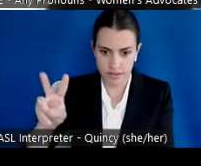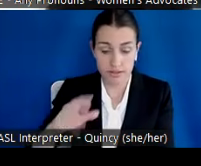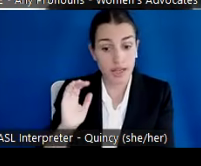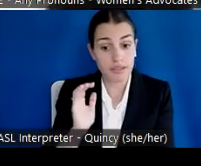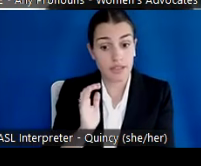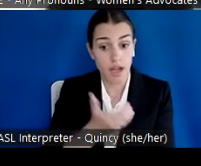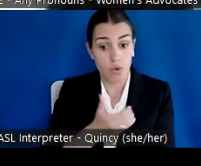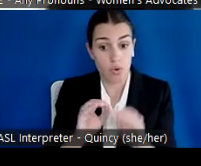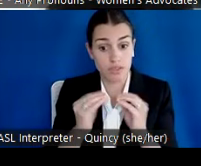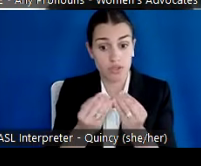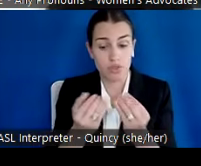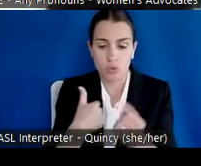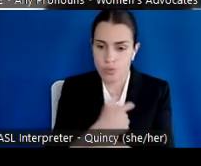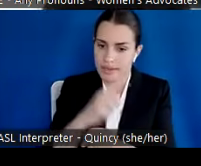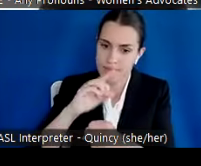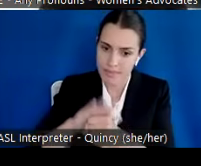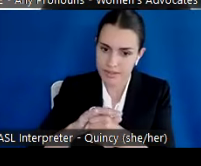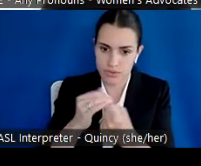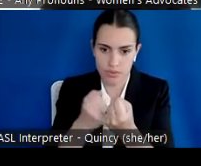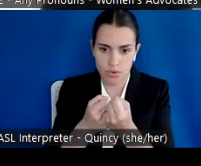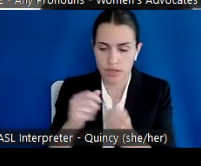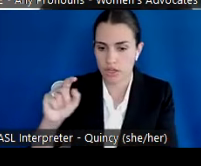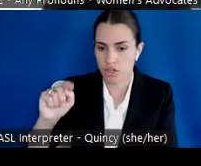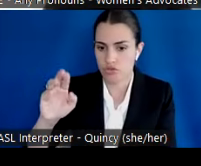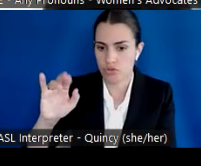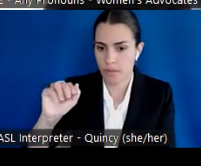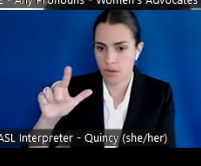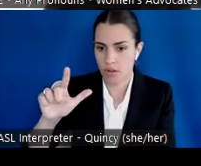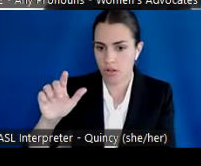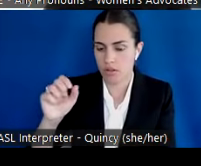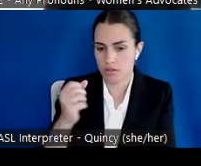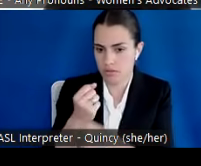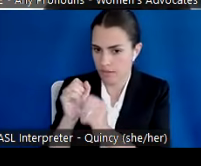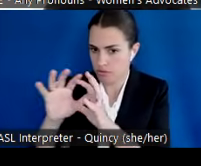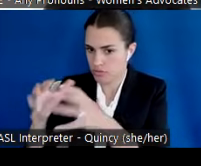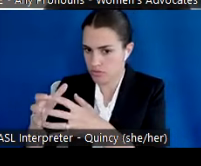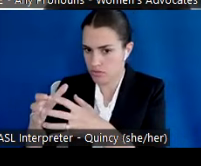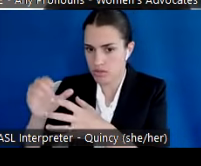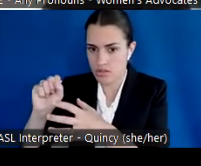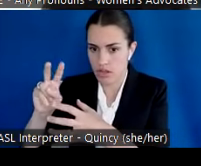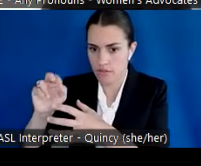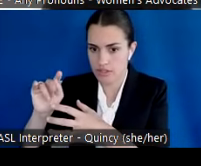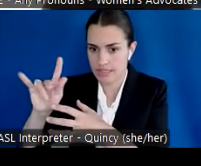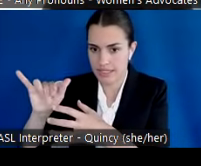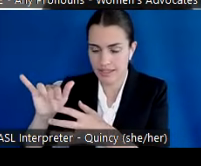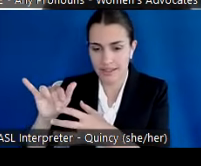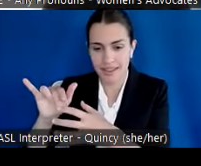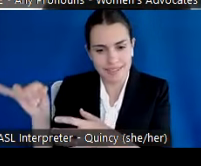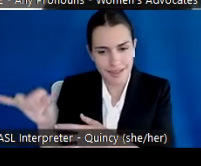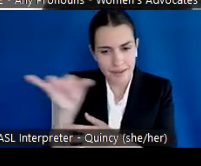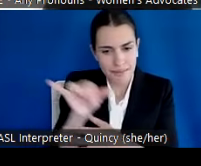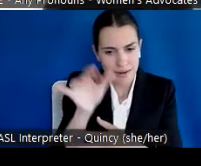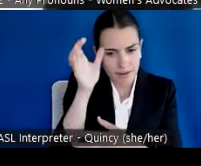organization, we commit ourselves to supporting tribal sovereignty with the same fervor that we support the self-sovereignty of